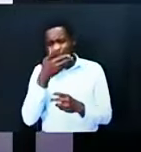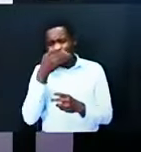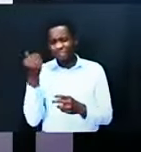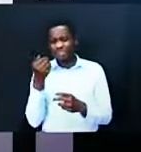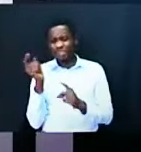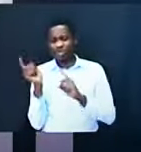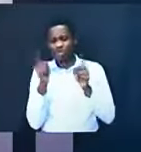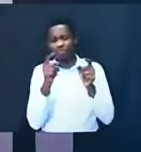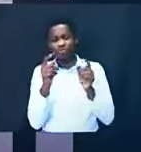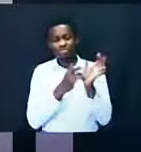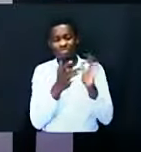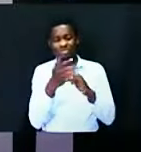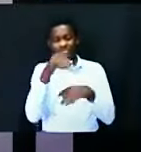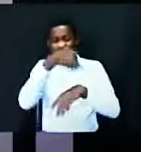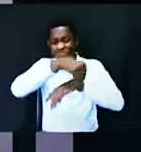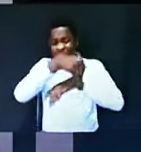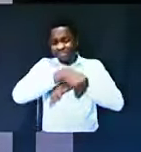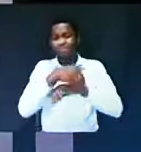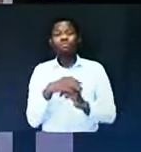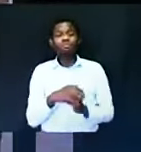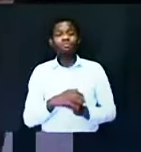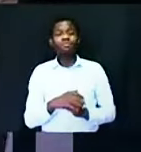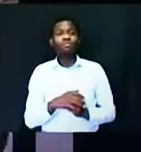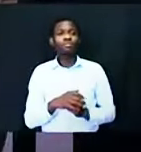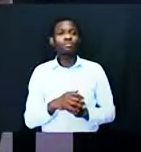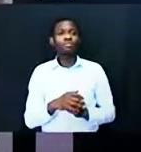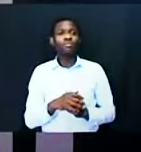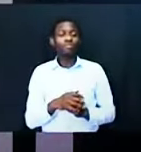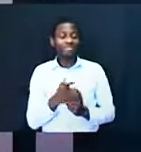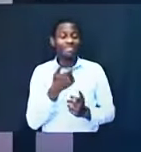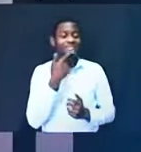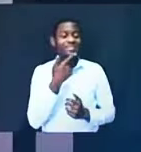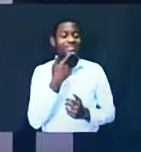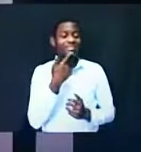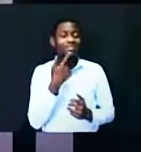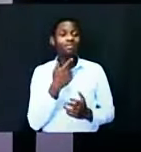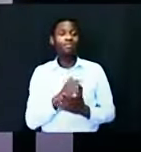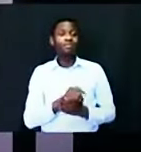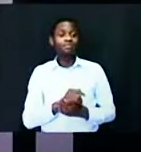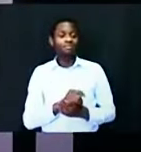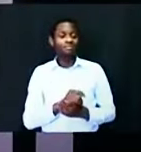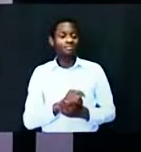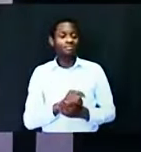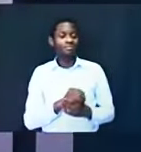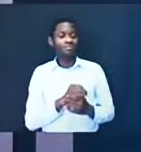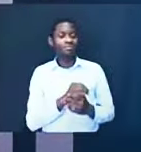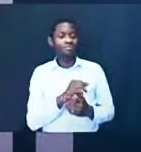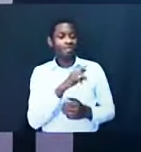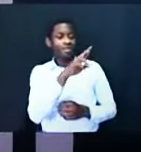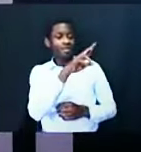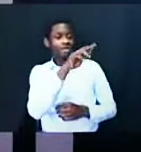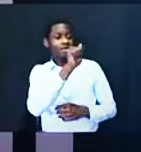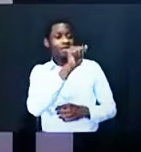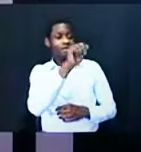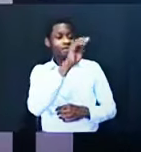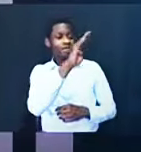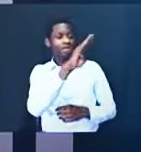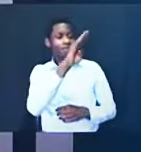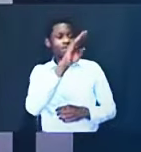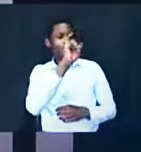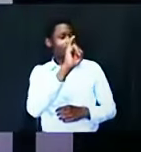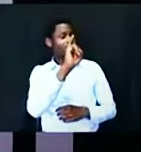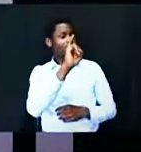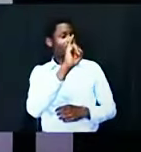So he went to Jesus by night. Now call Jesus and say, Rabbi. Rabbi. Now this man,